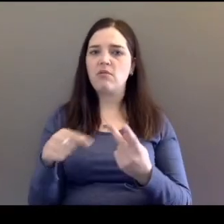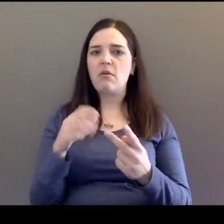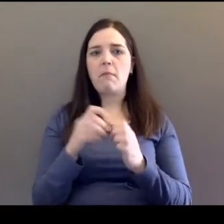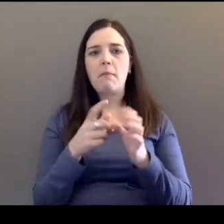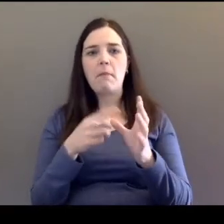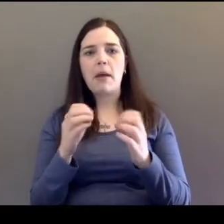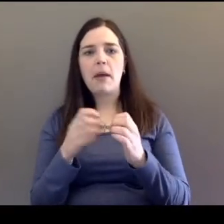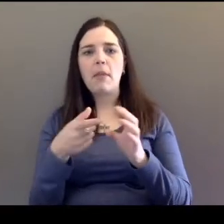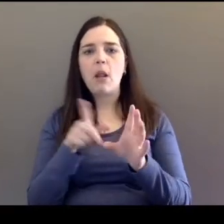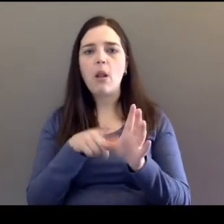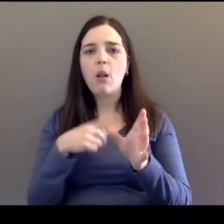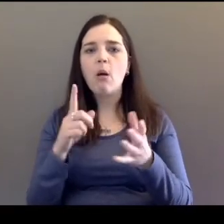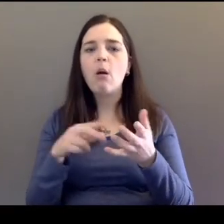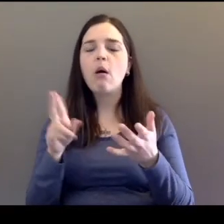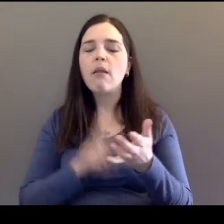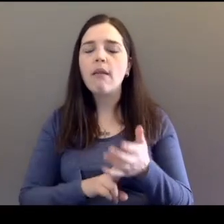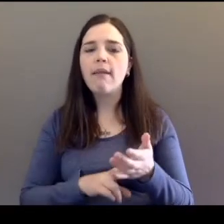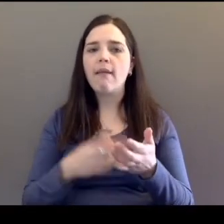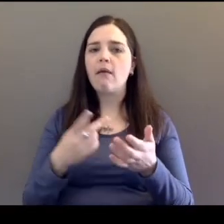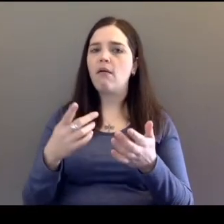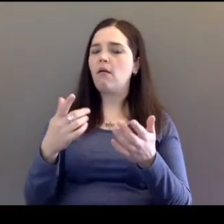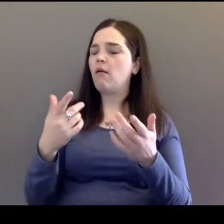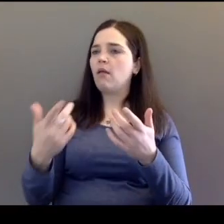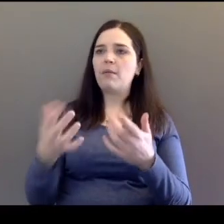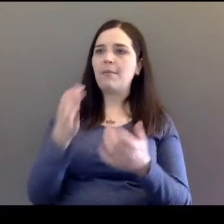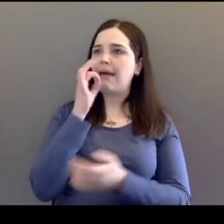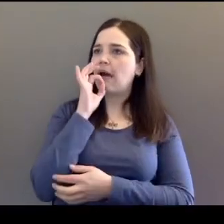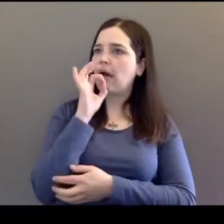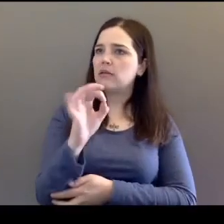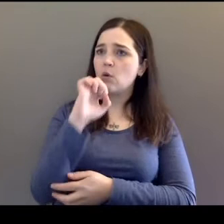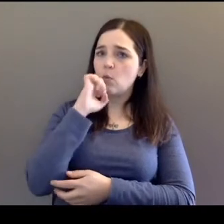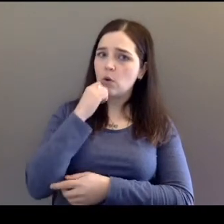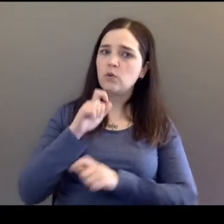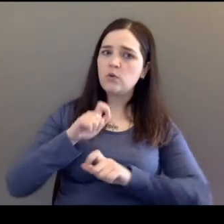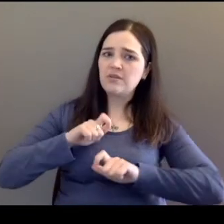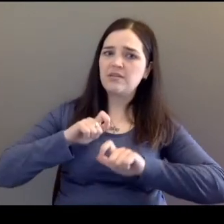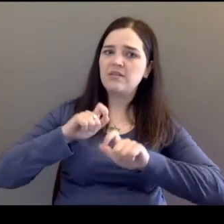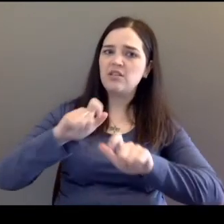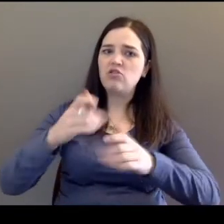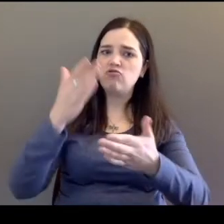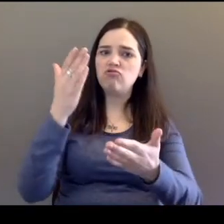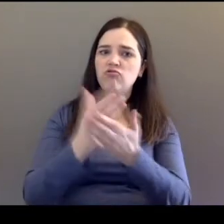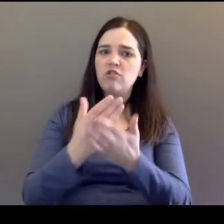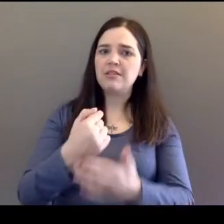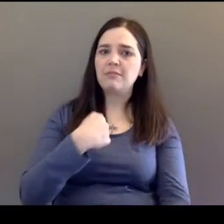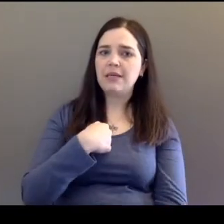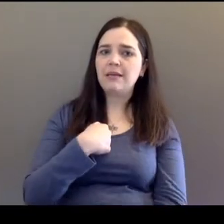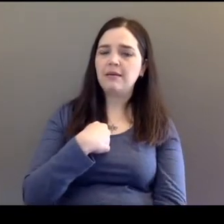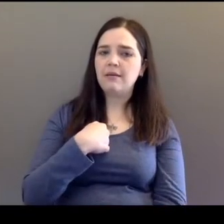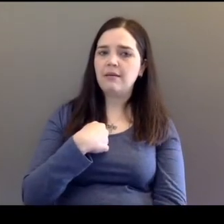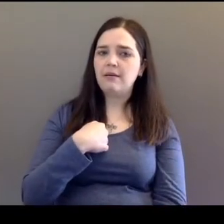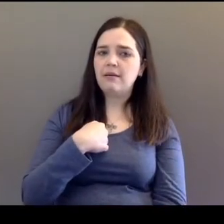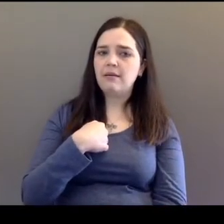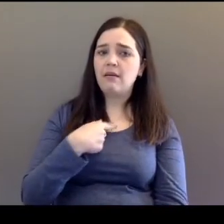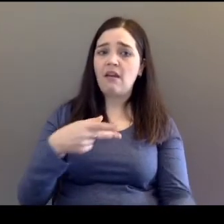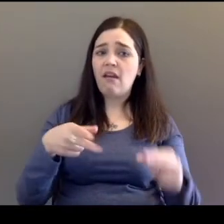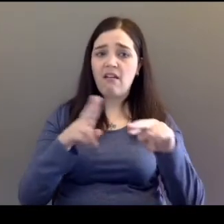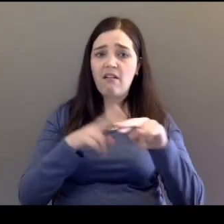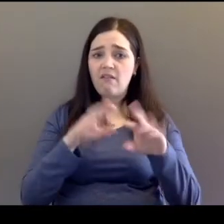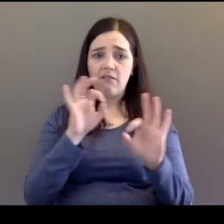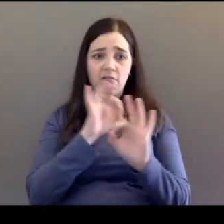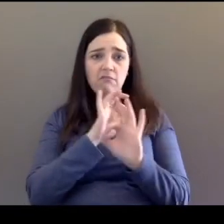Babylon, that Christians have been asked in persecution: will you still trust me, even if you don't have all the